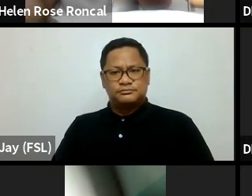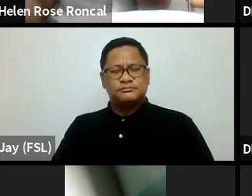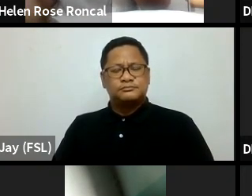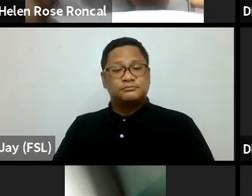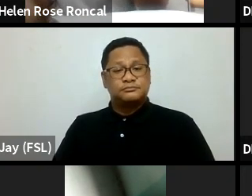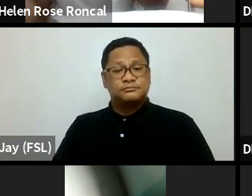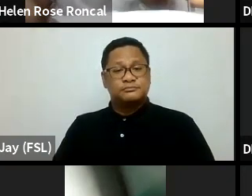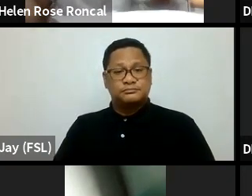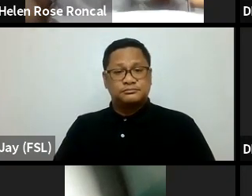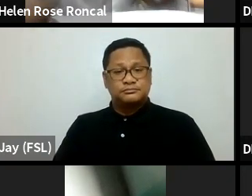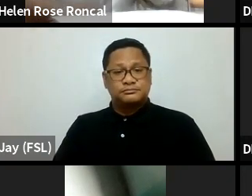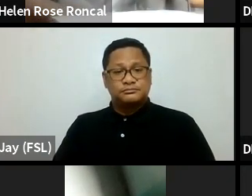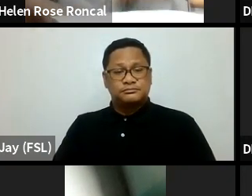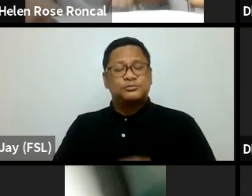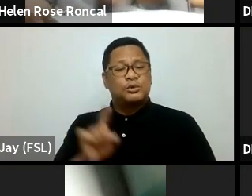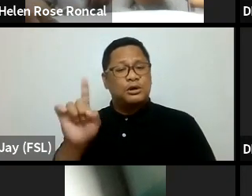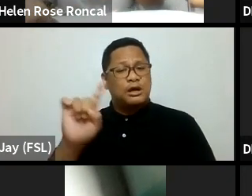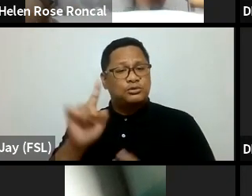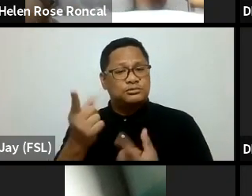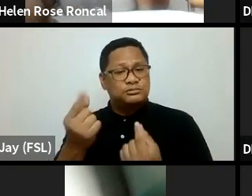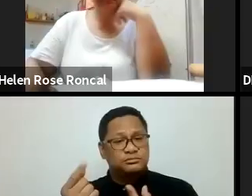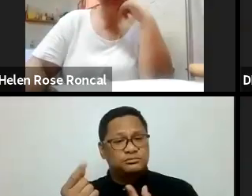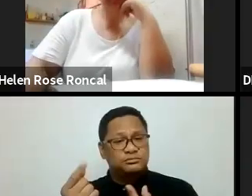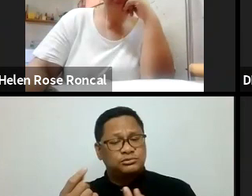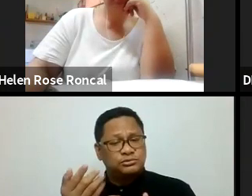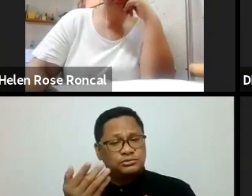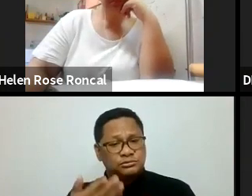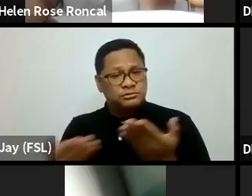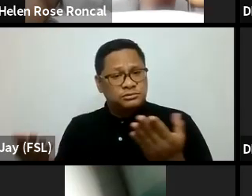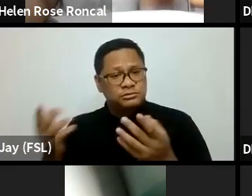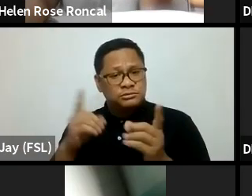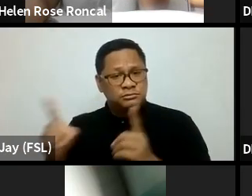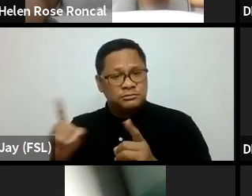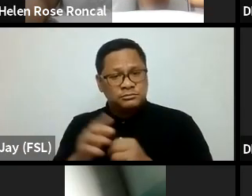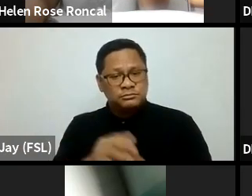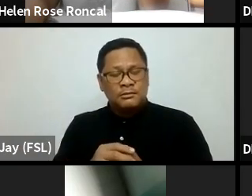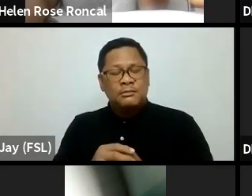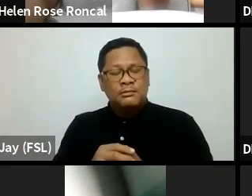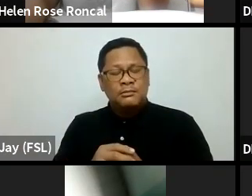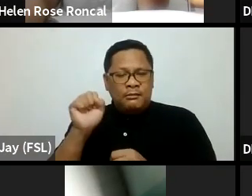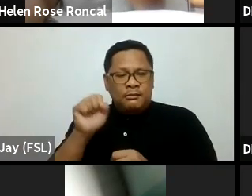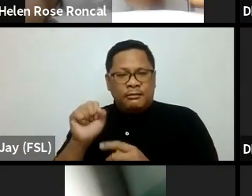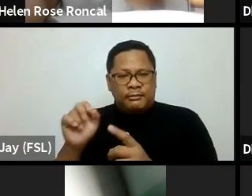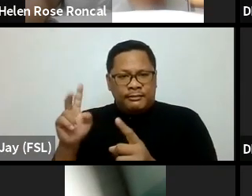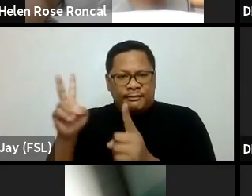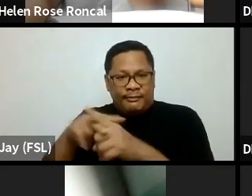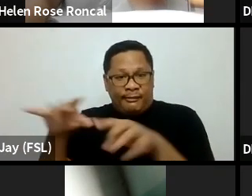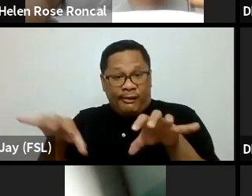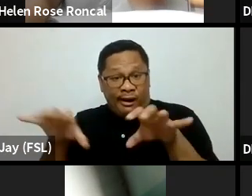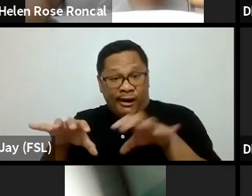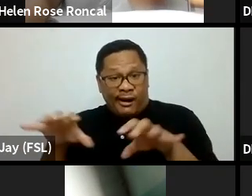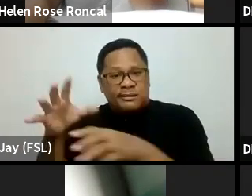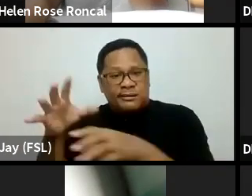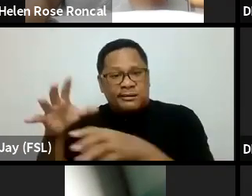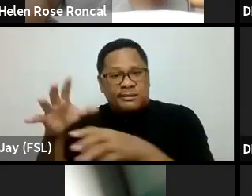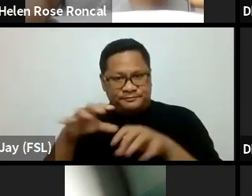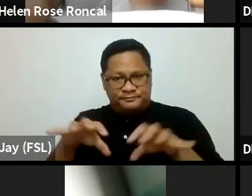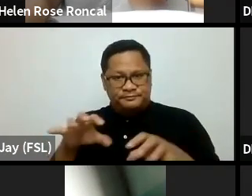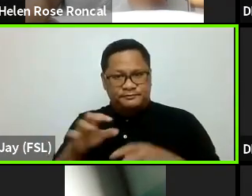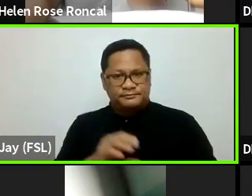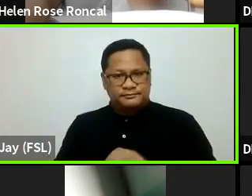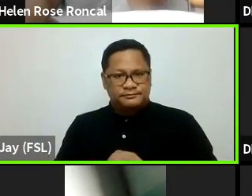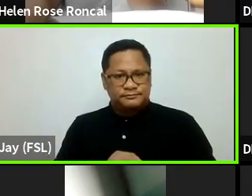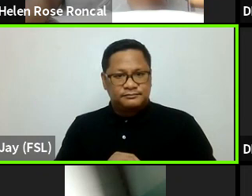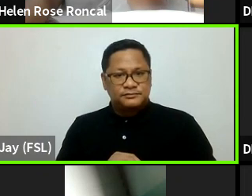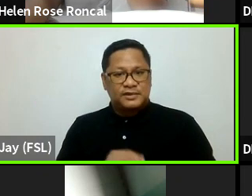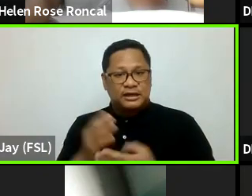one of the things we can do, of course, is to get a job. Okay? Get a job. Getting